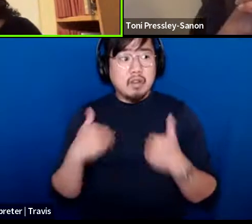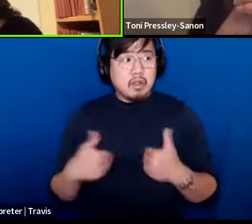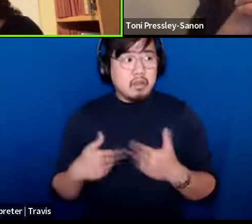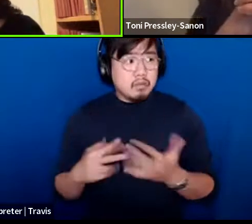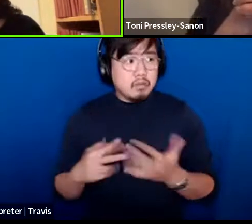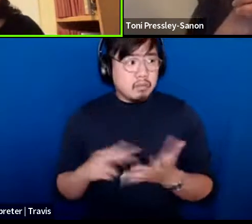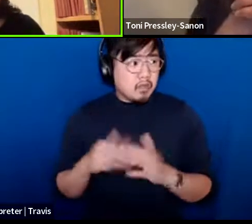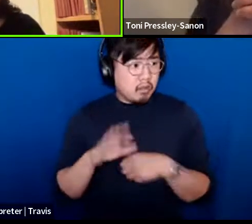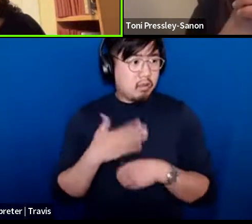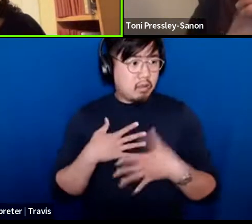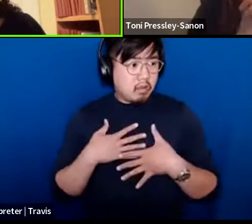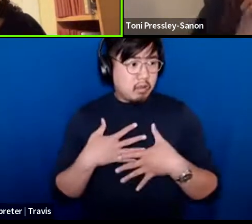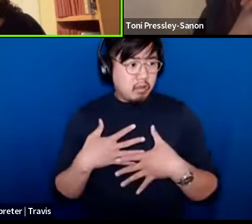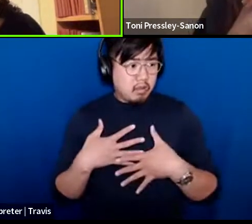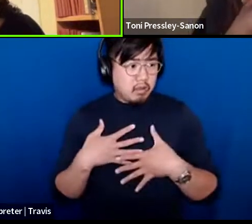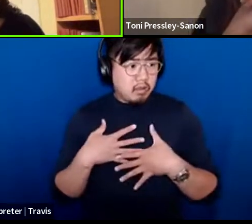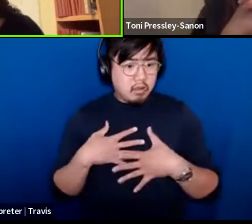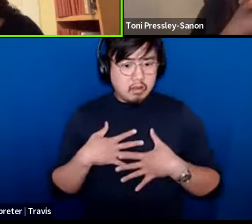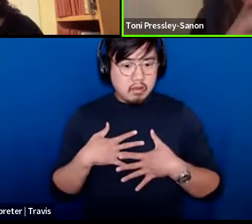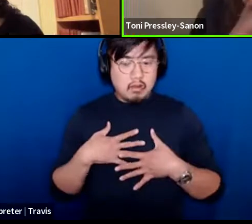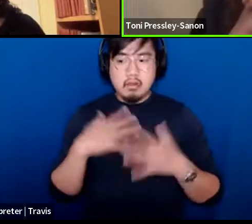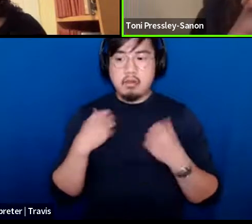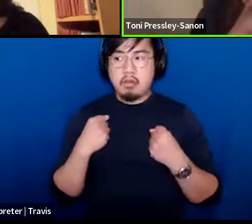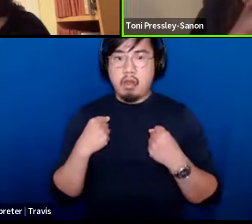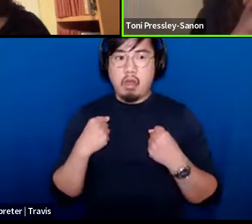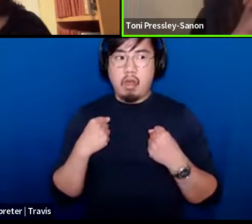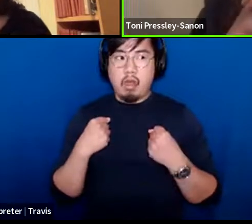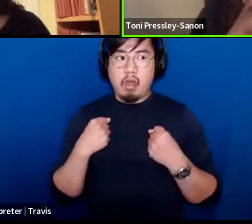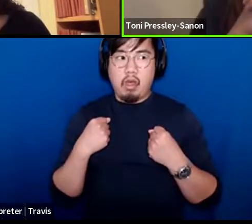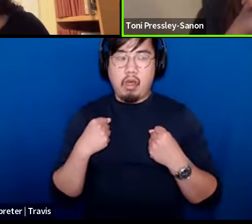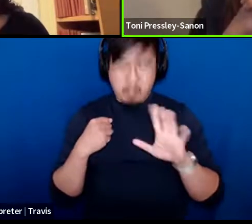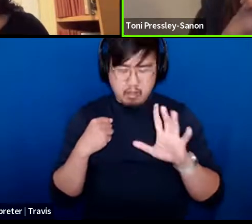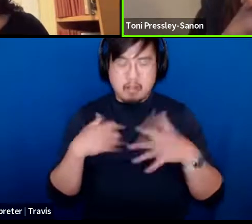right? So thank goodness